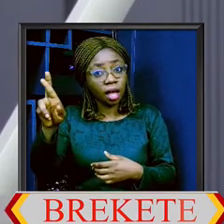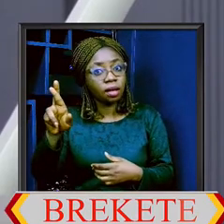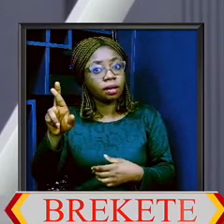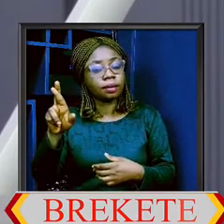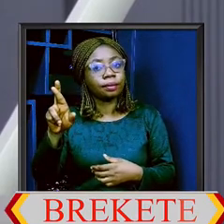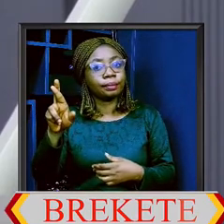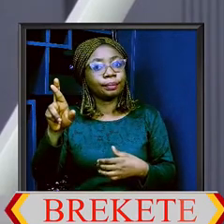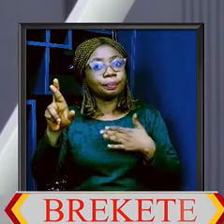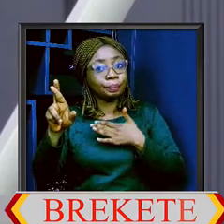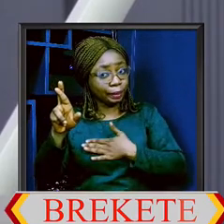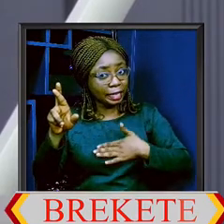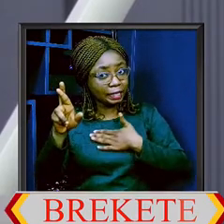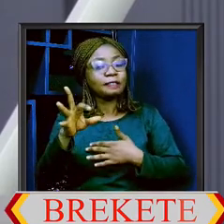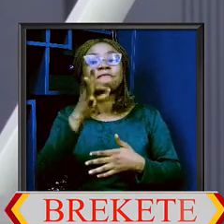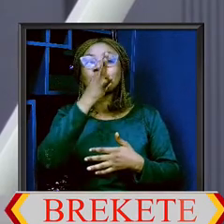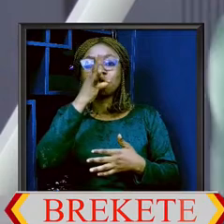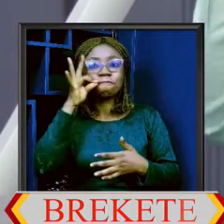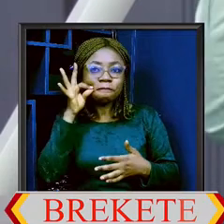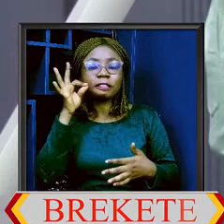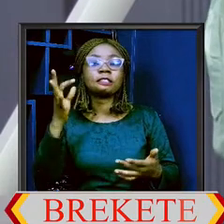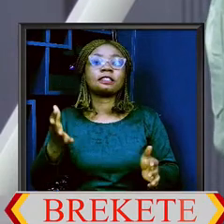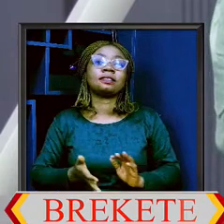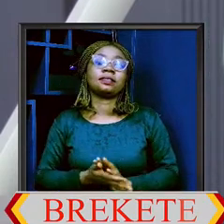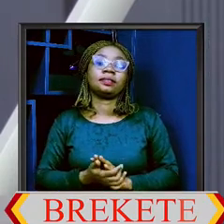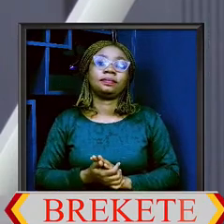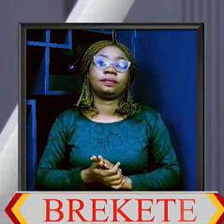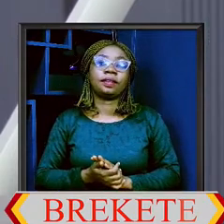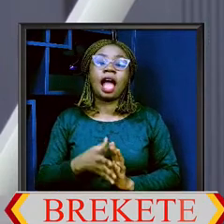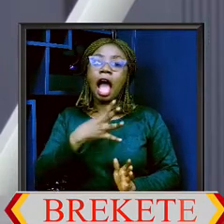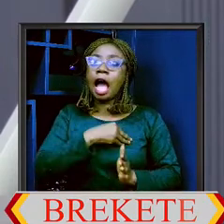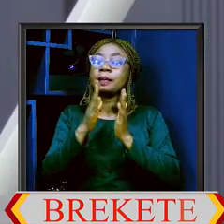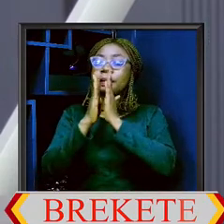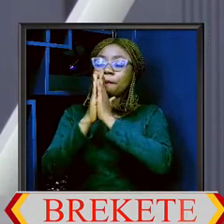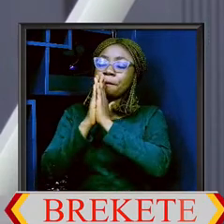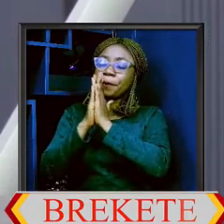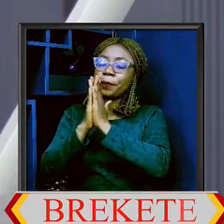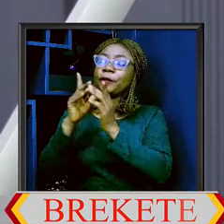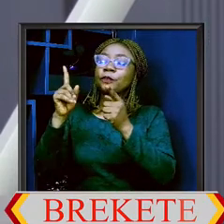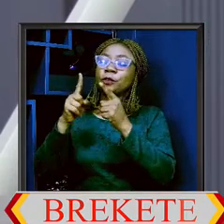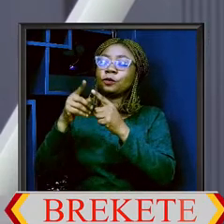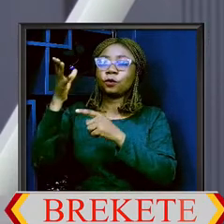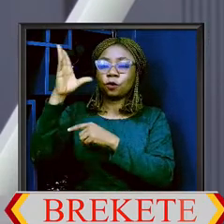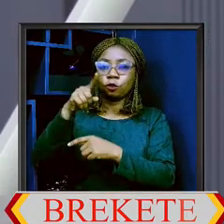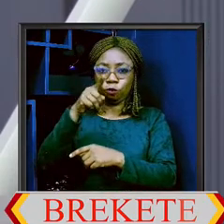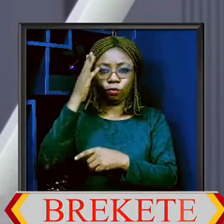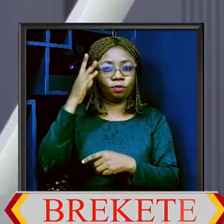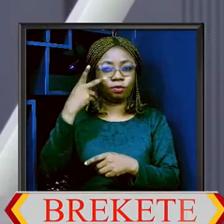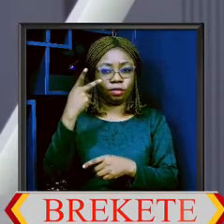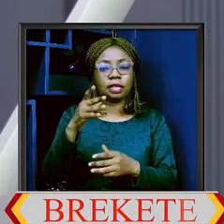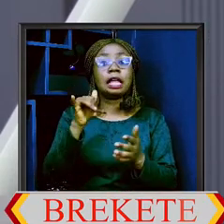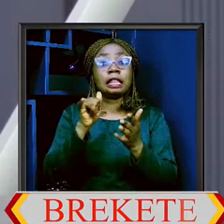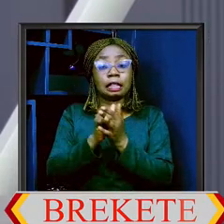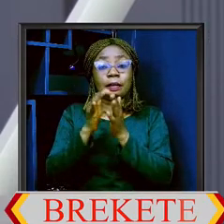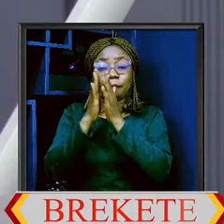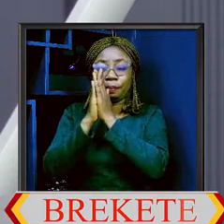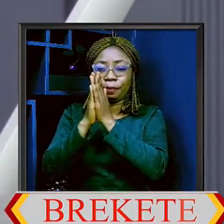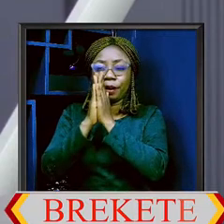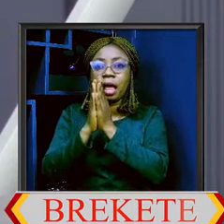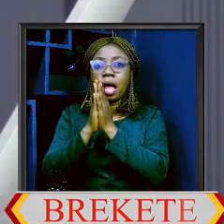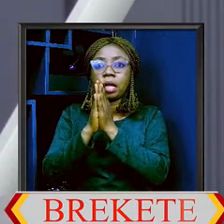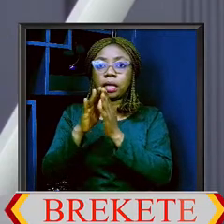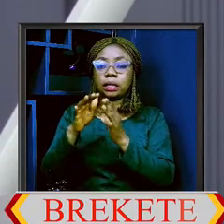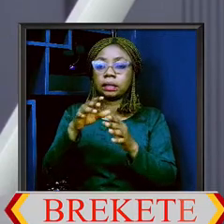get aler make you fast and pray to God you go see that prayer now